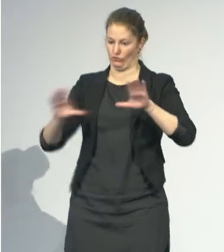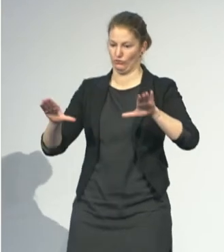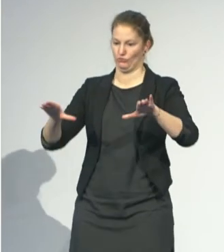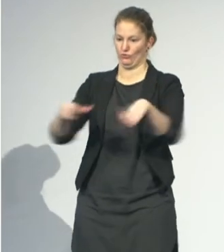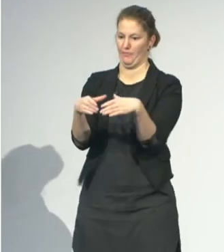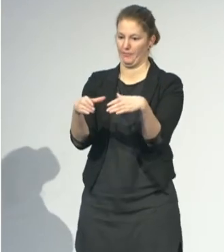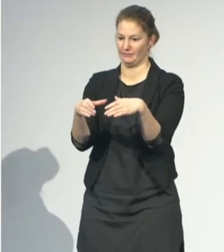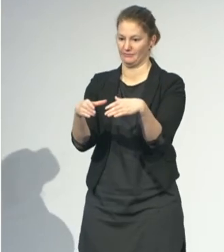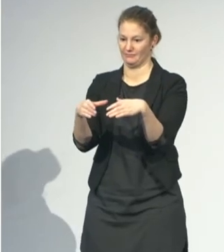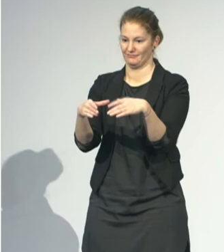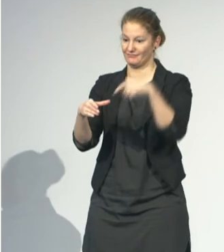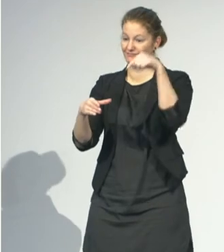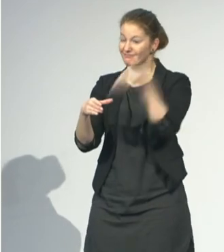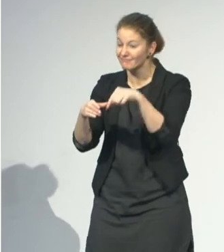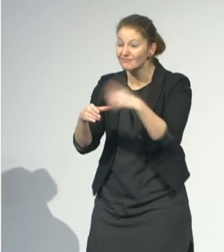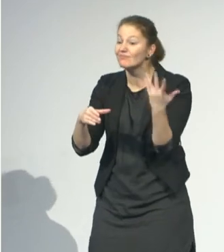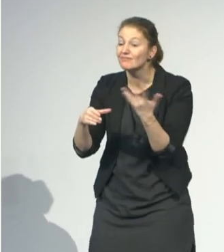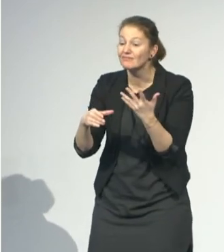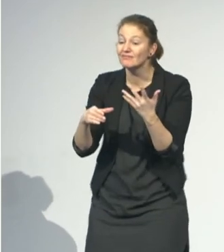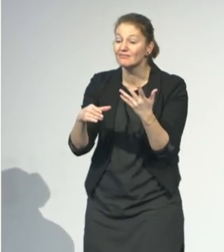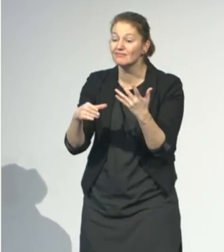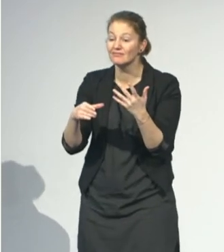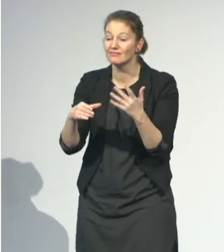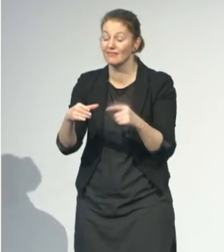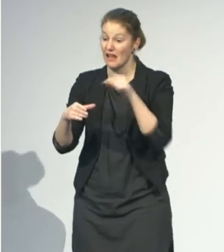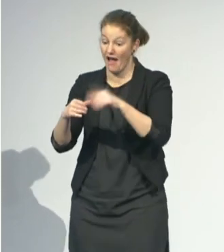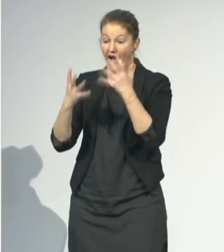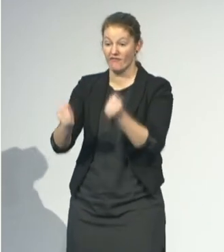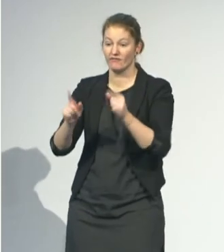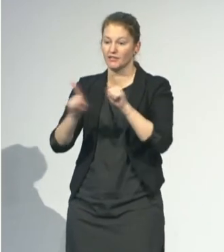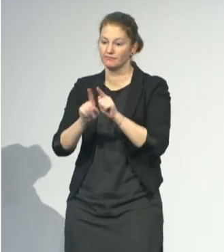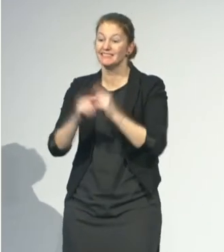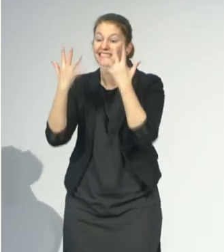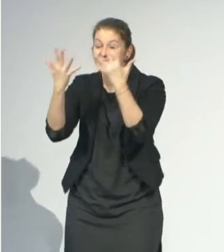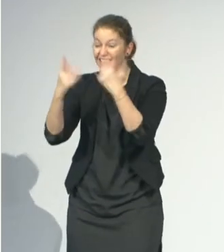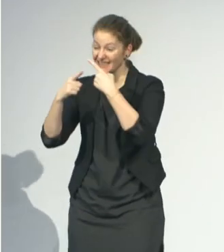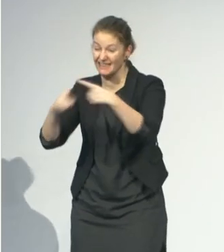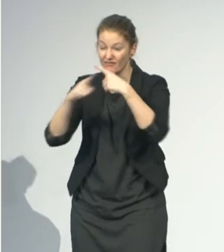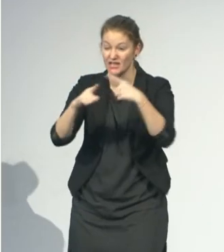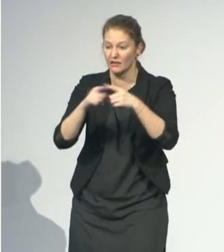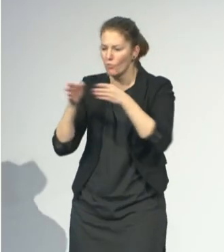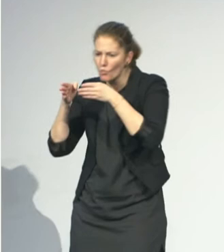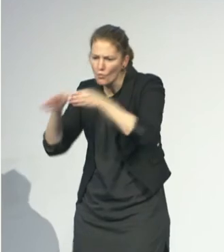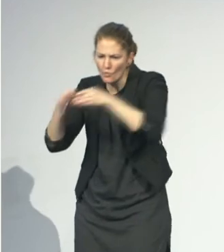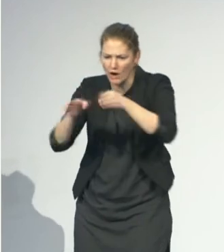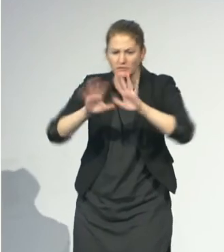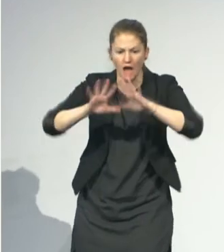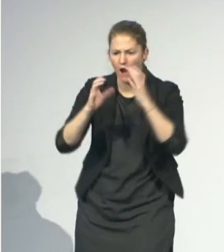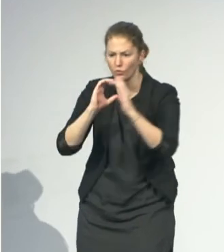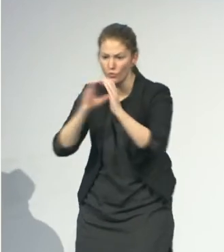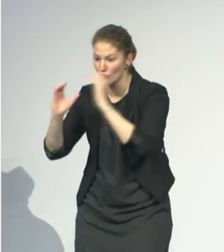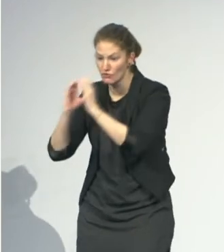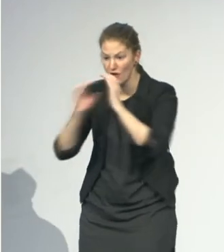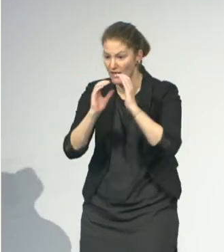communication accessibilities, even if there is no one person with a disability in the audience. For us, it doesn't